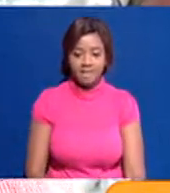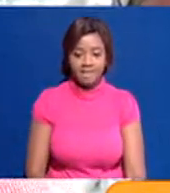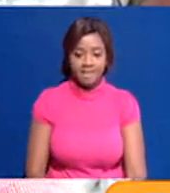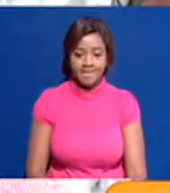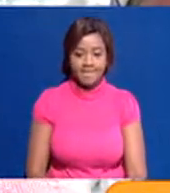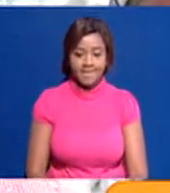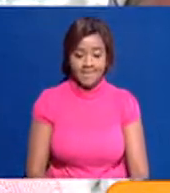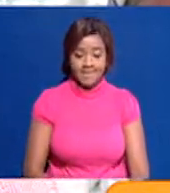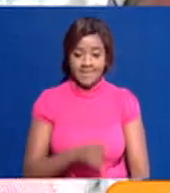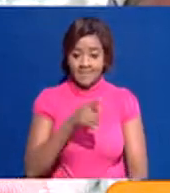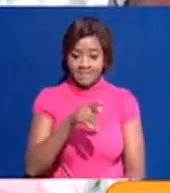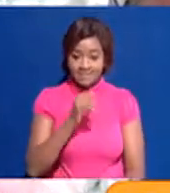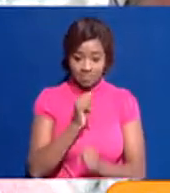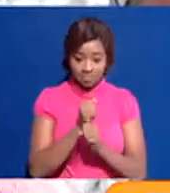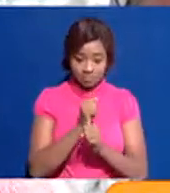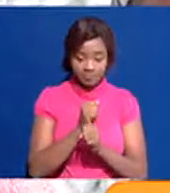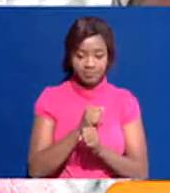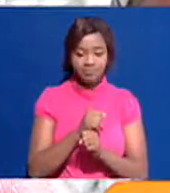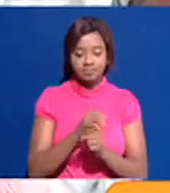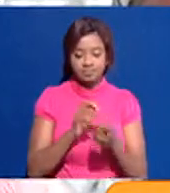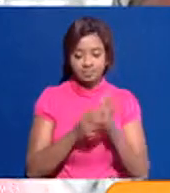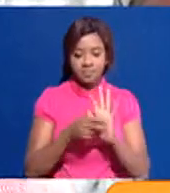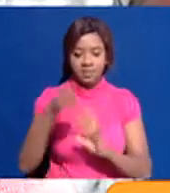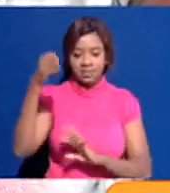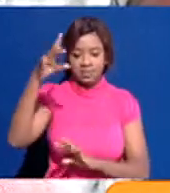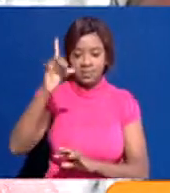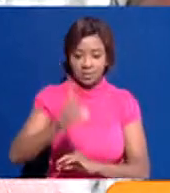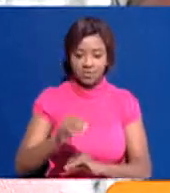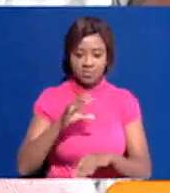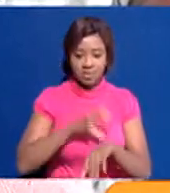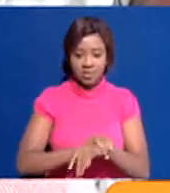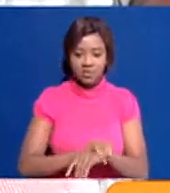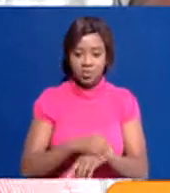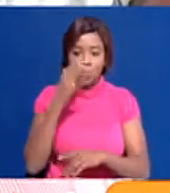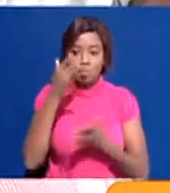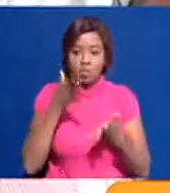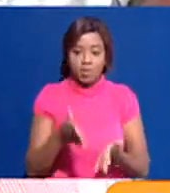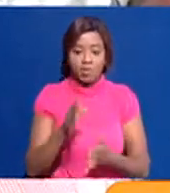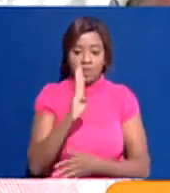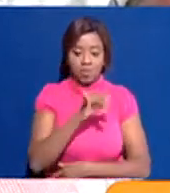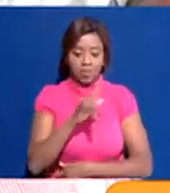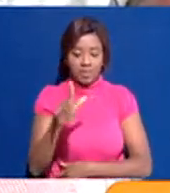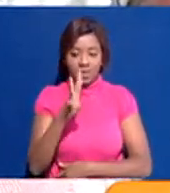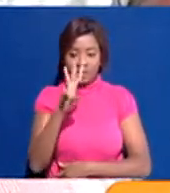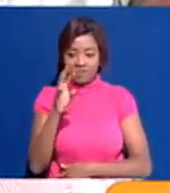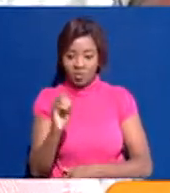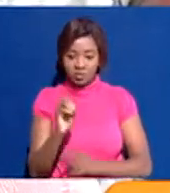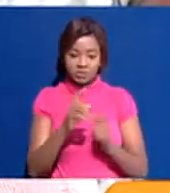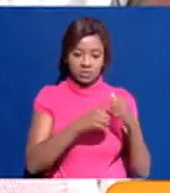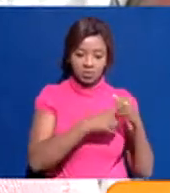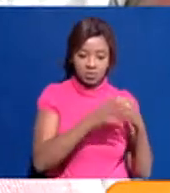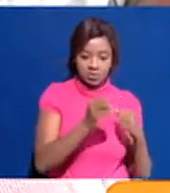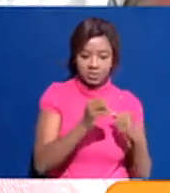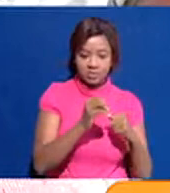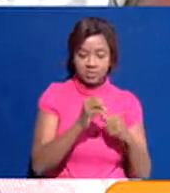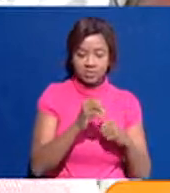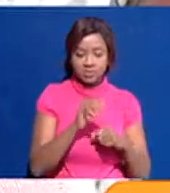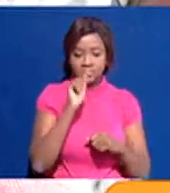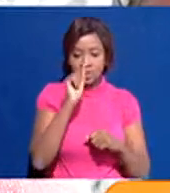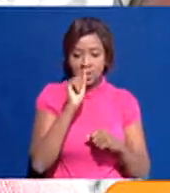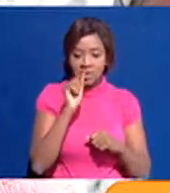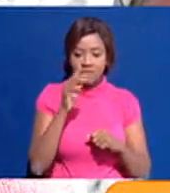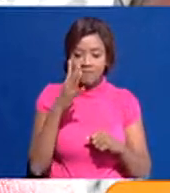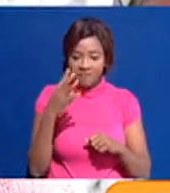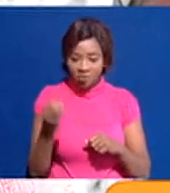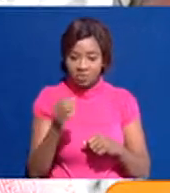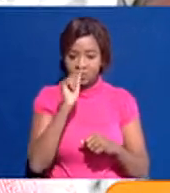down. Fuel charge today on our bill is about 40-60 ratio compared to, particularly because of the